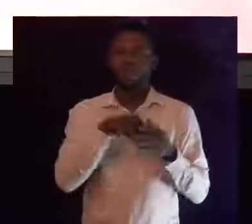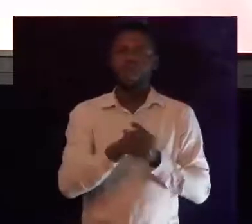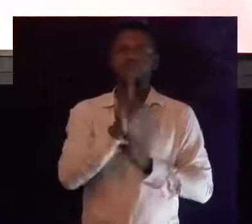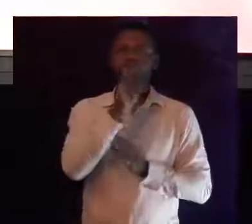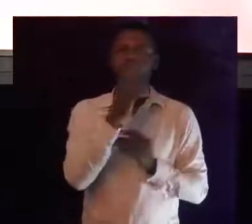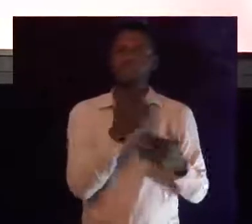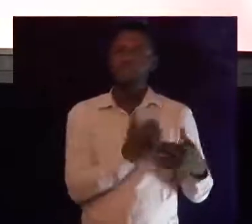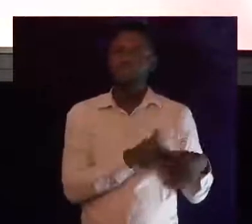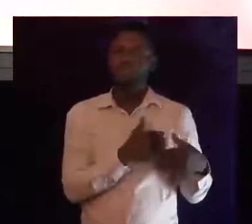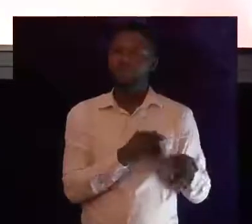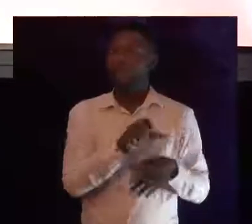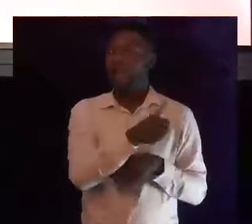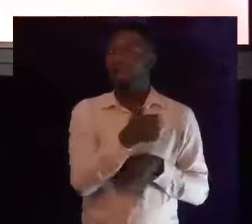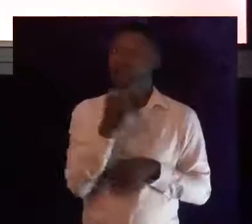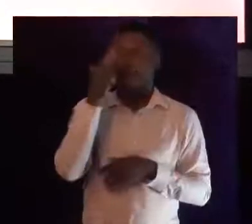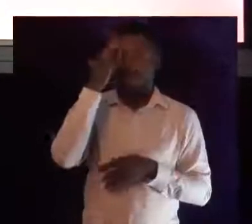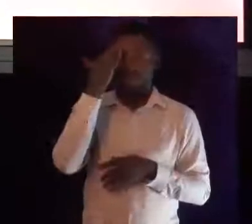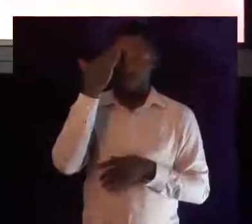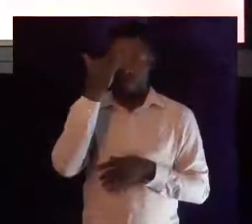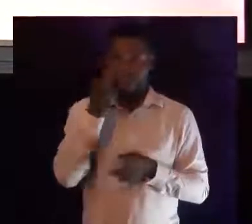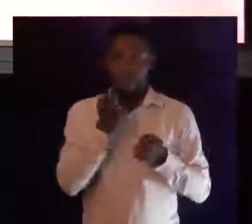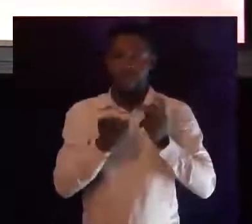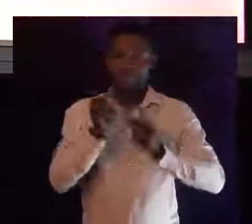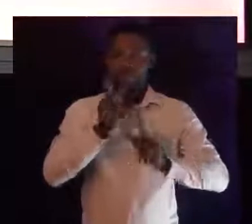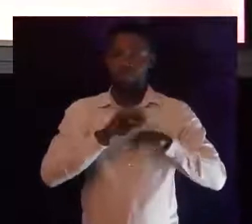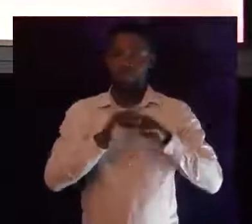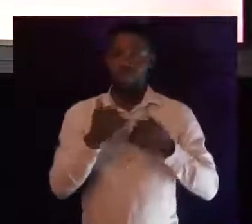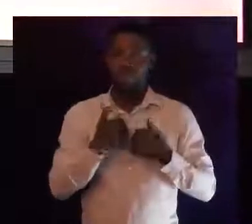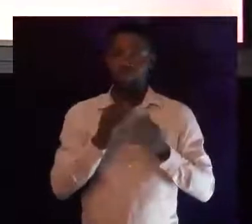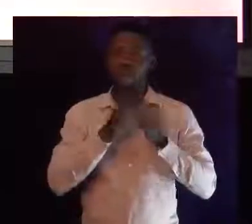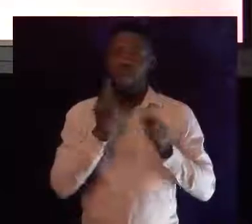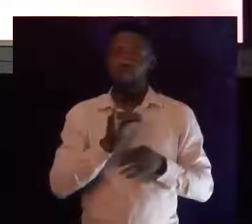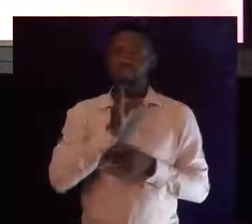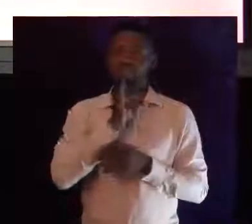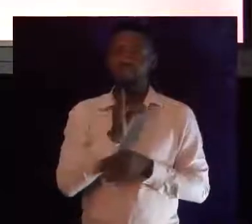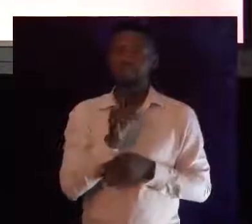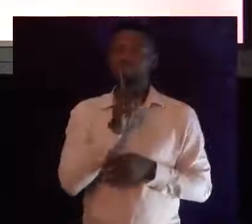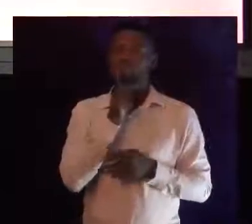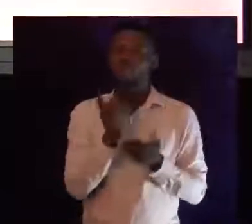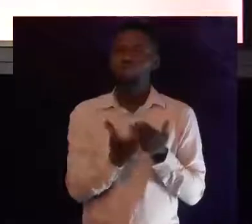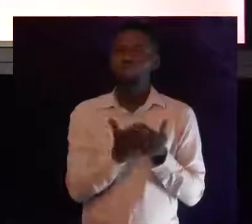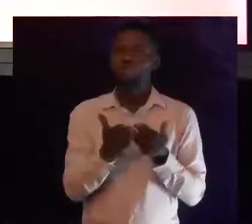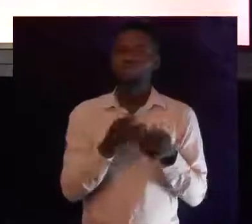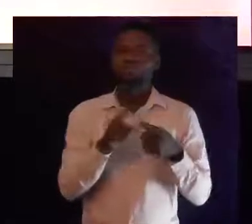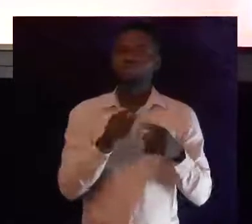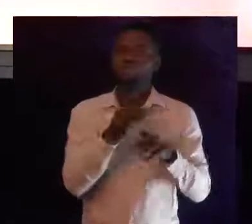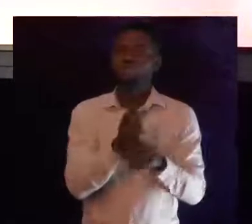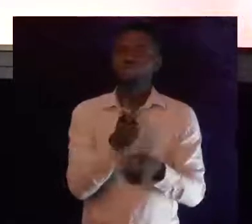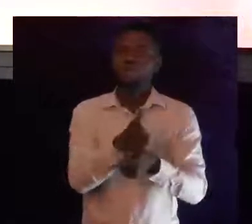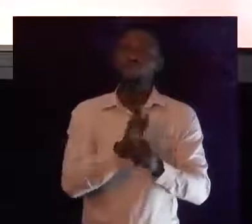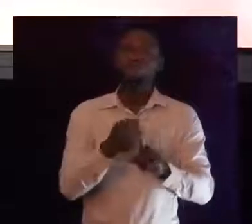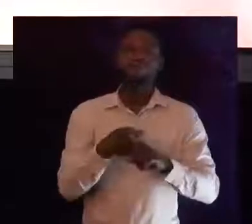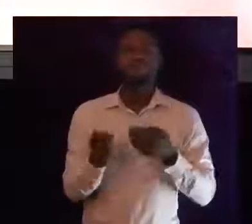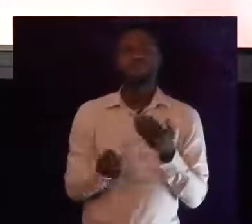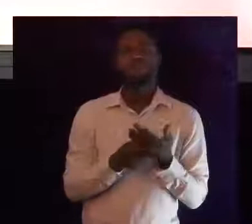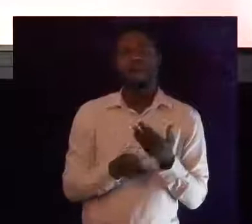you in one side. Another reason why many people do not own houses in Nigeria is it is not easy to obtain loans